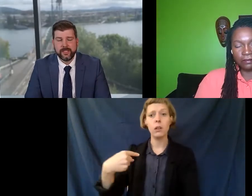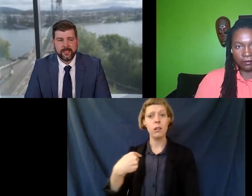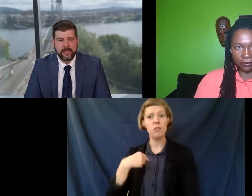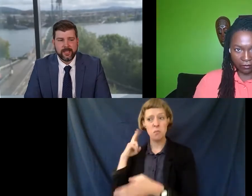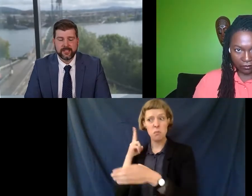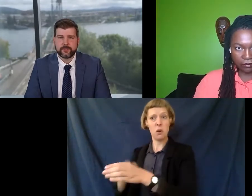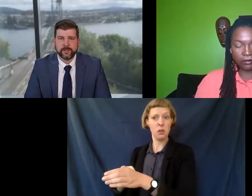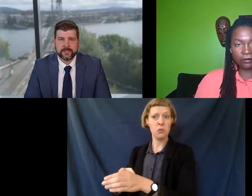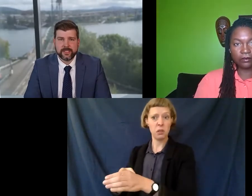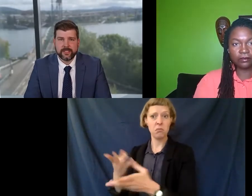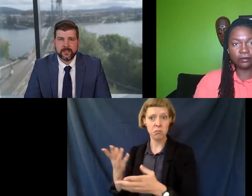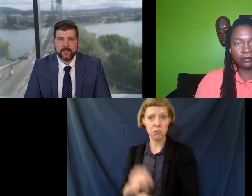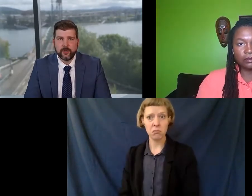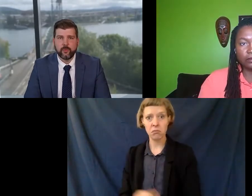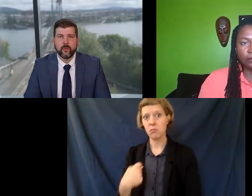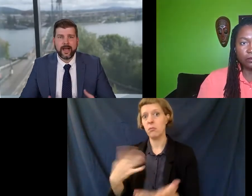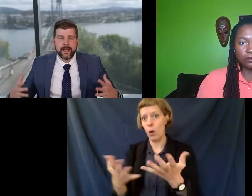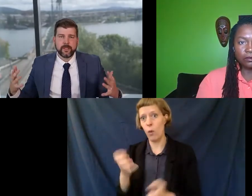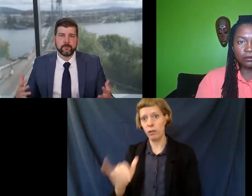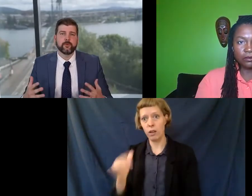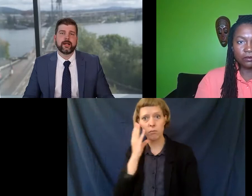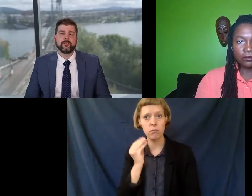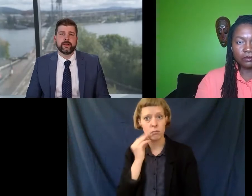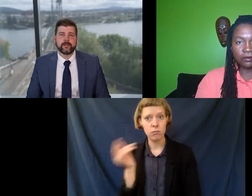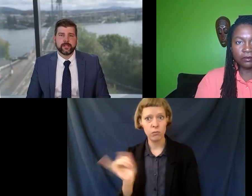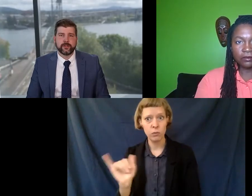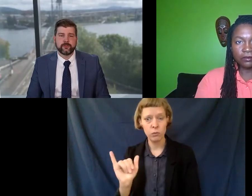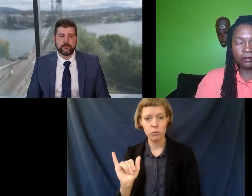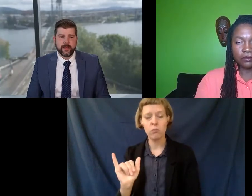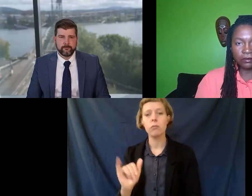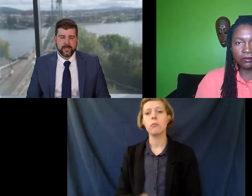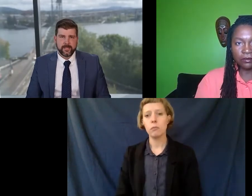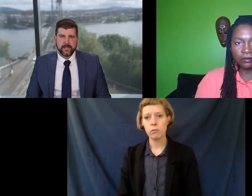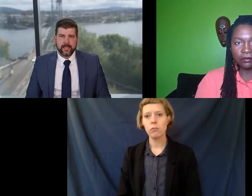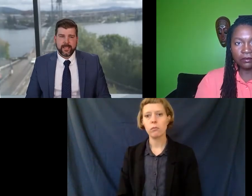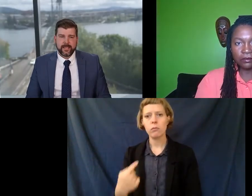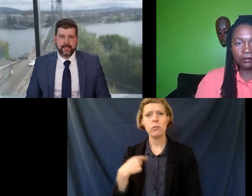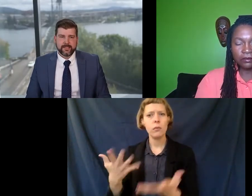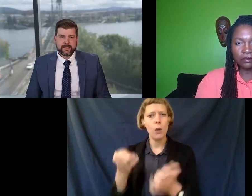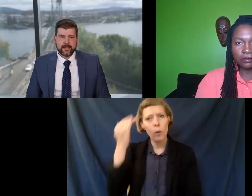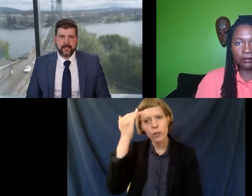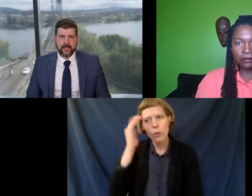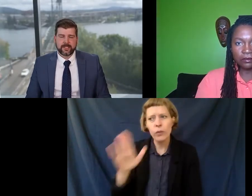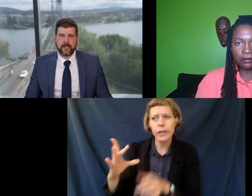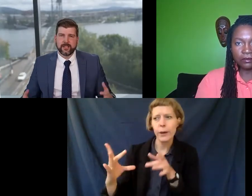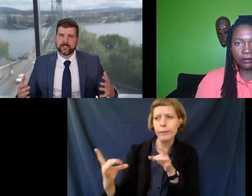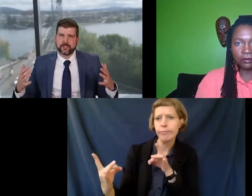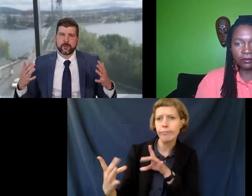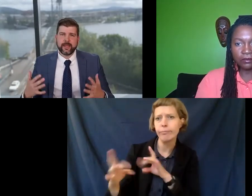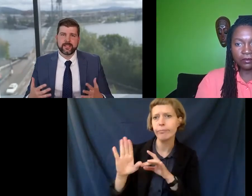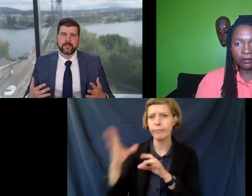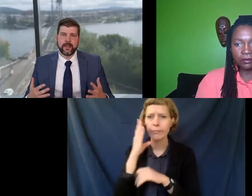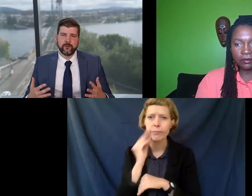of experiencing, you know, why people were out there and hearing from them. And I saw like